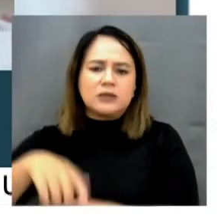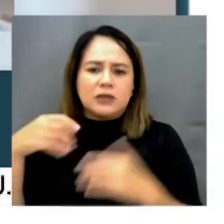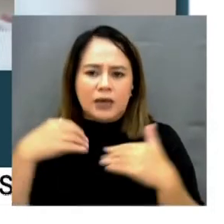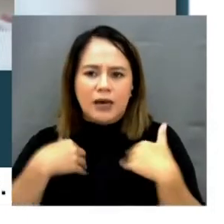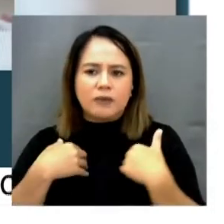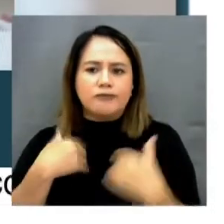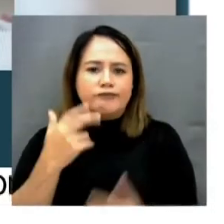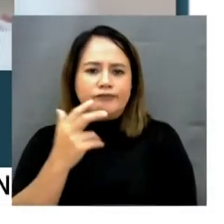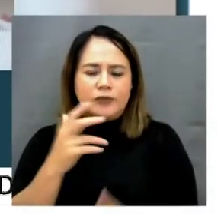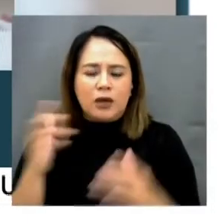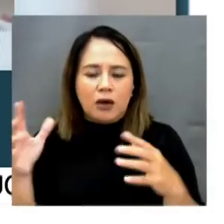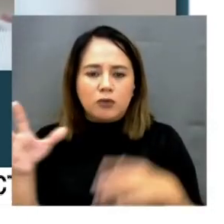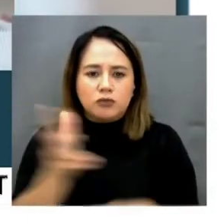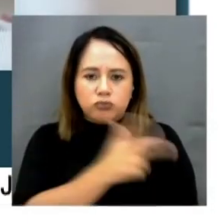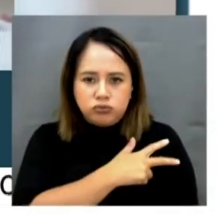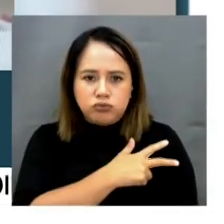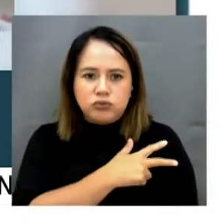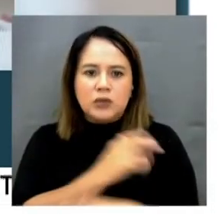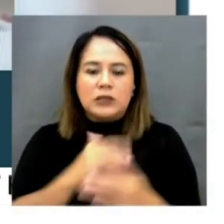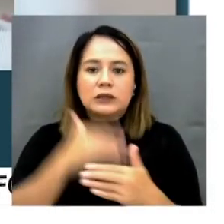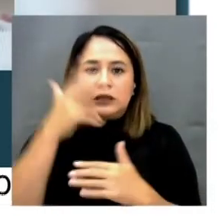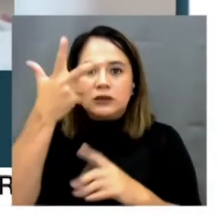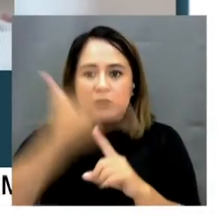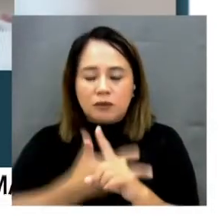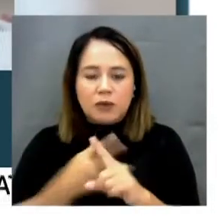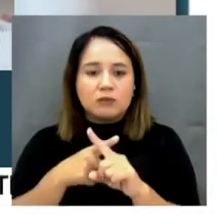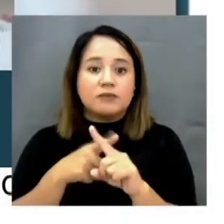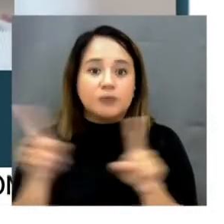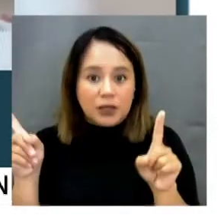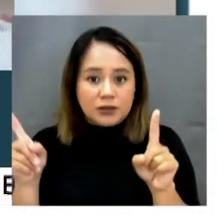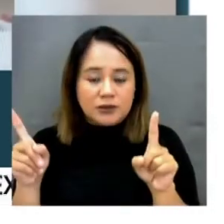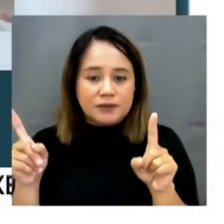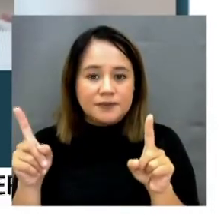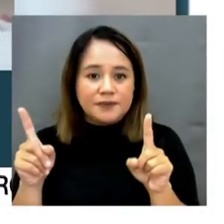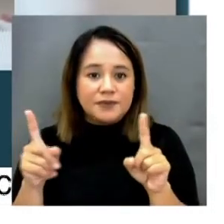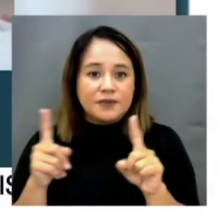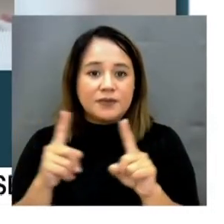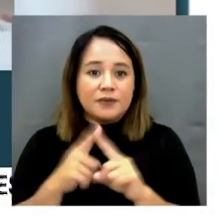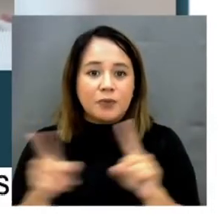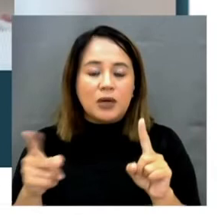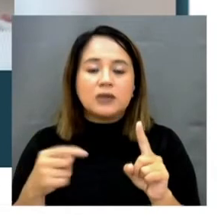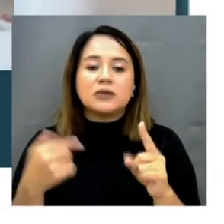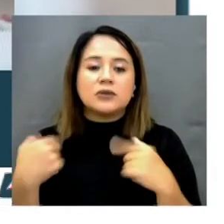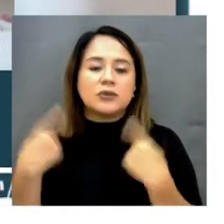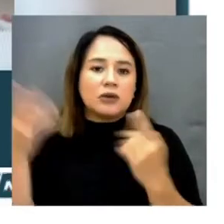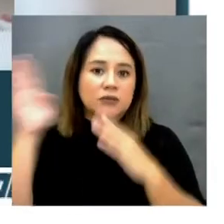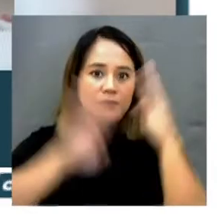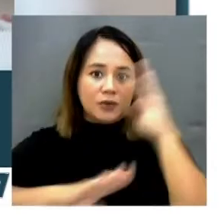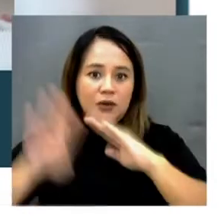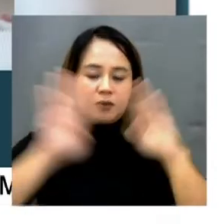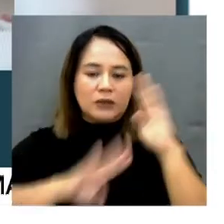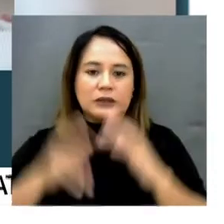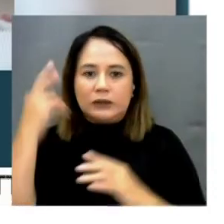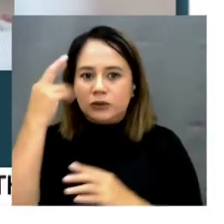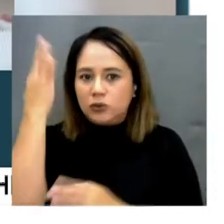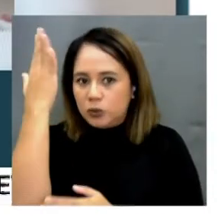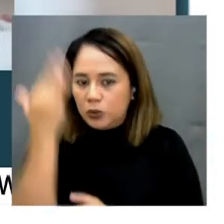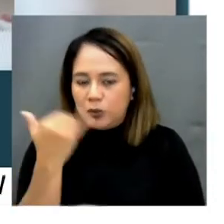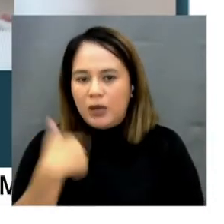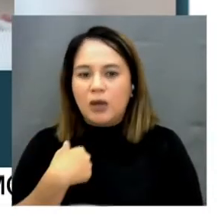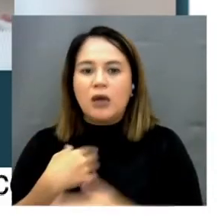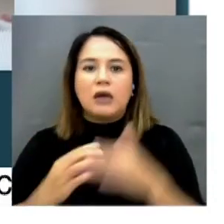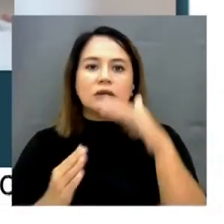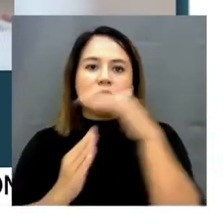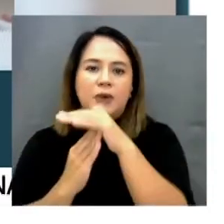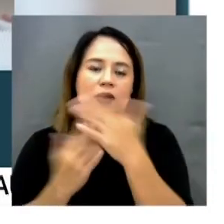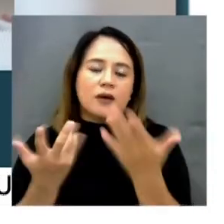up the population in the next 3 months. But of course, this has been the problem, and that's the reason why we have expiring vaccines. So what